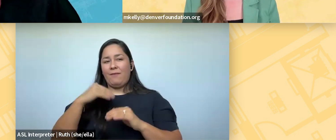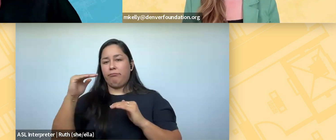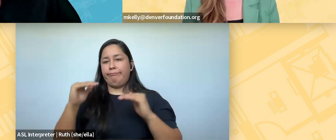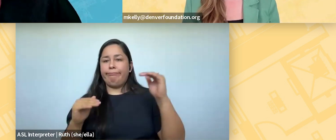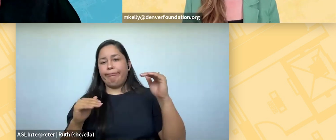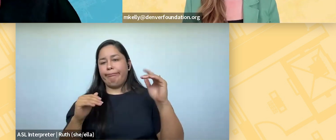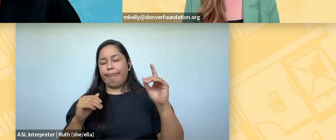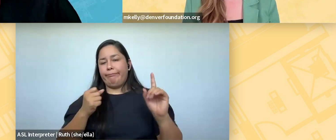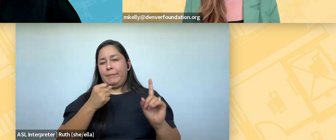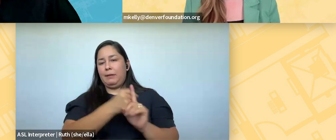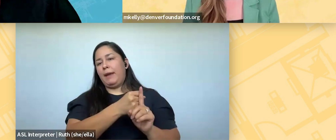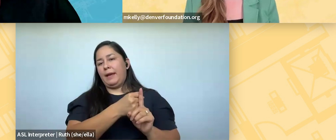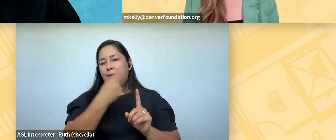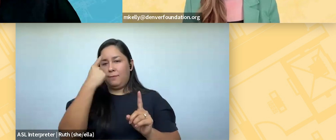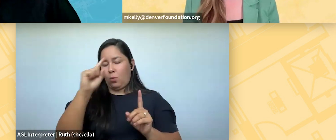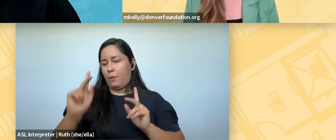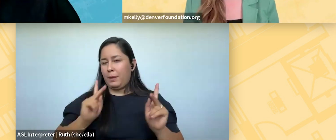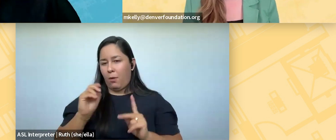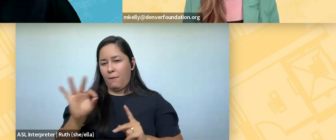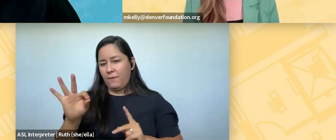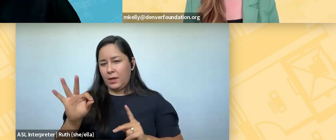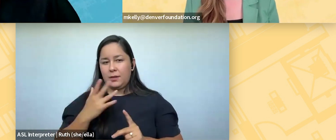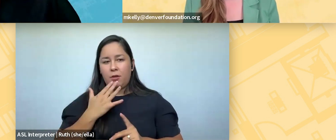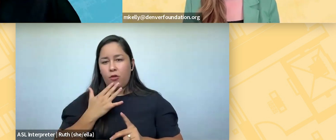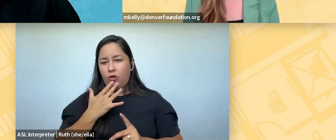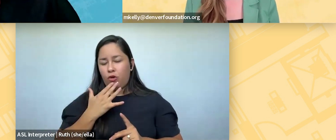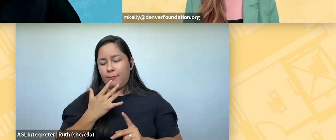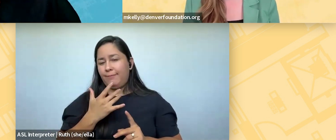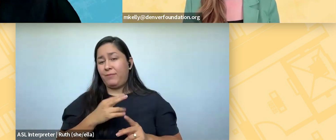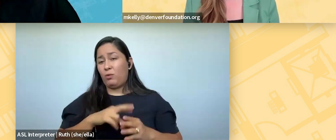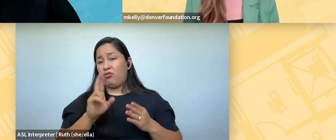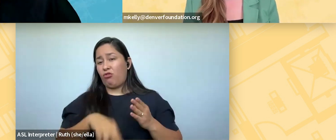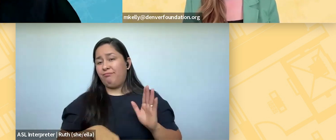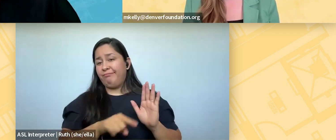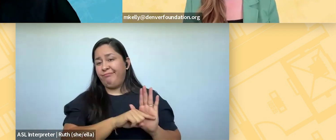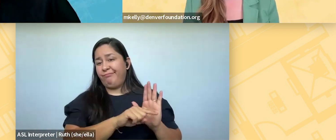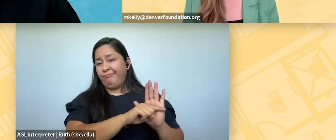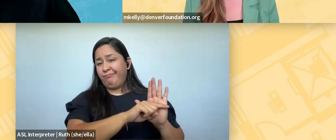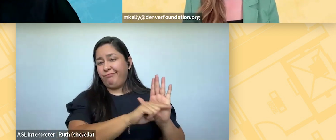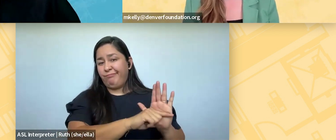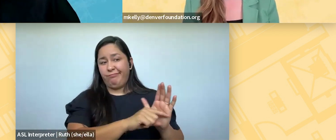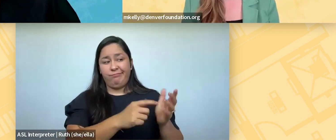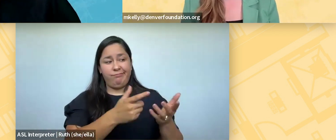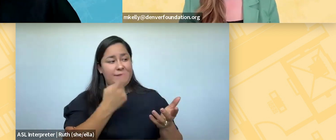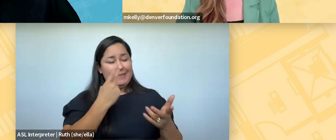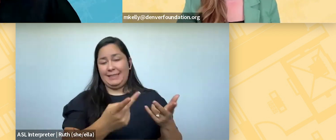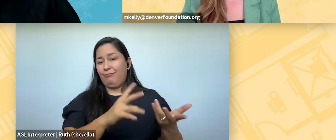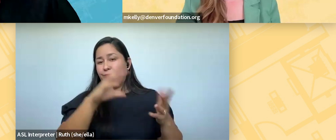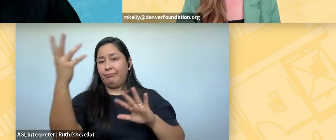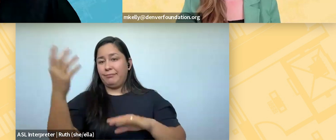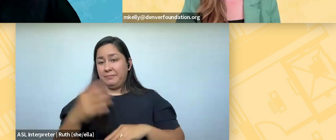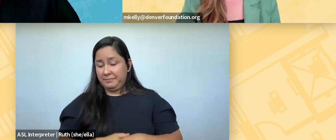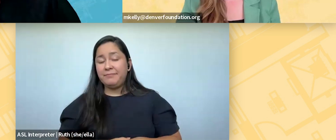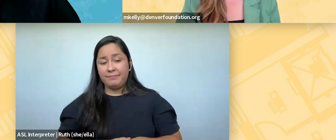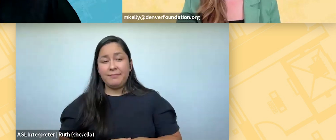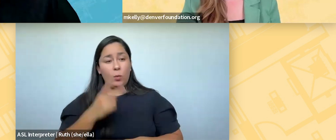color around negative outcomes that are happening. And that's something that's true in our education system as well. You see that